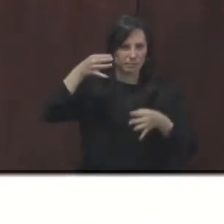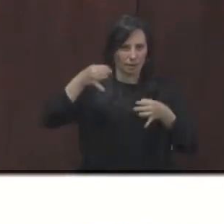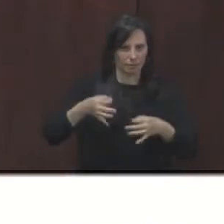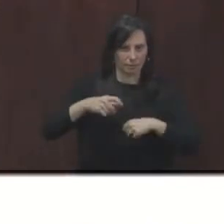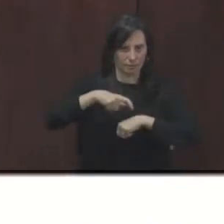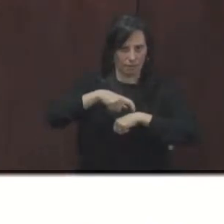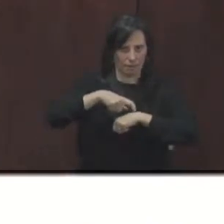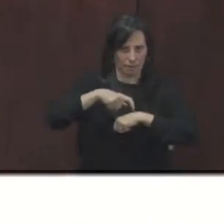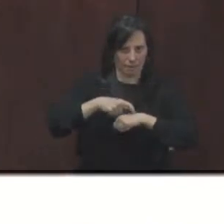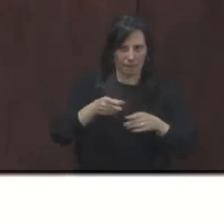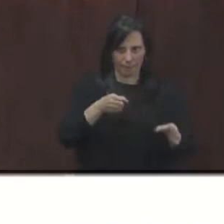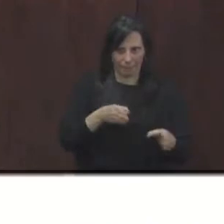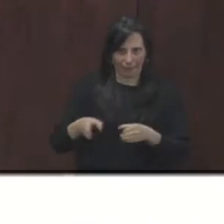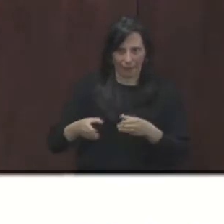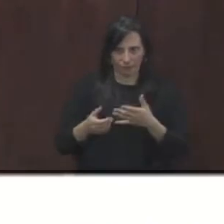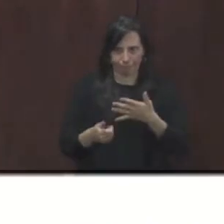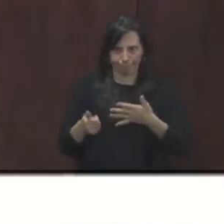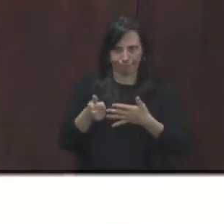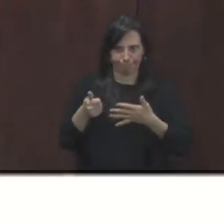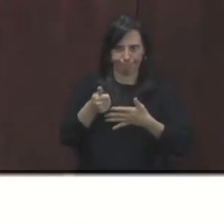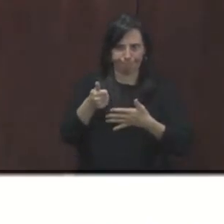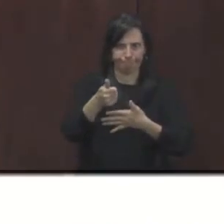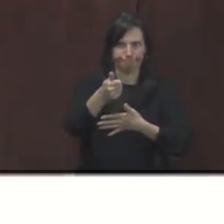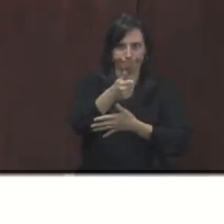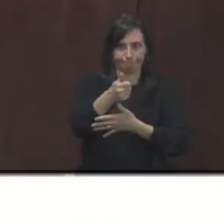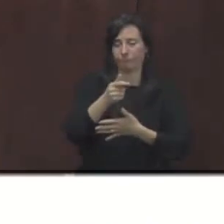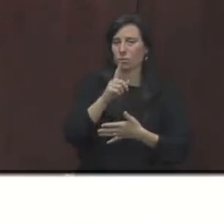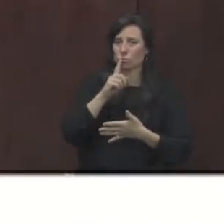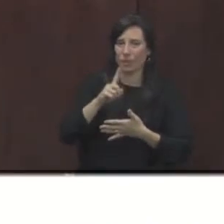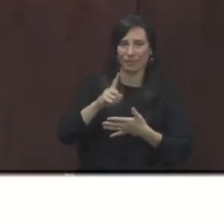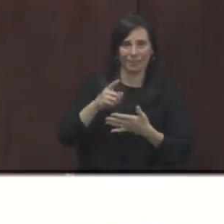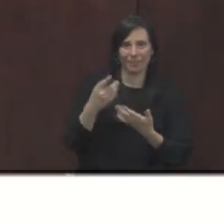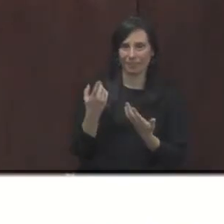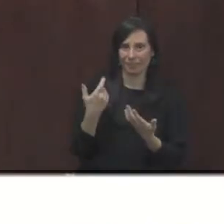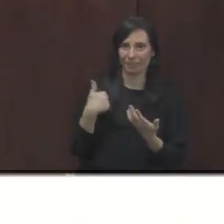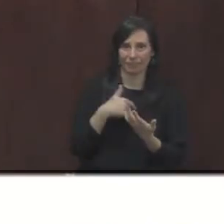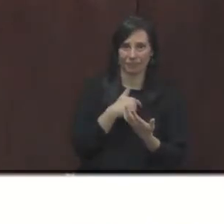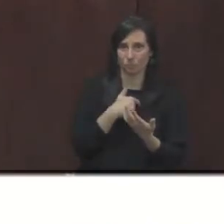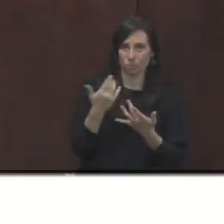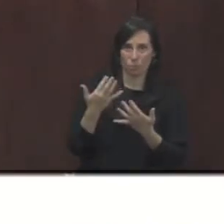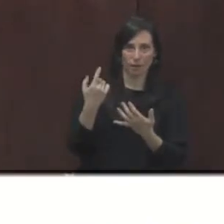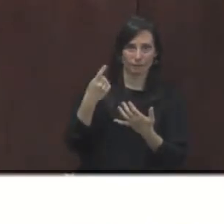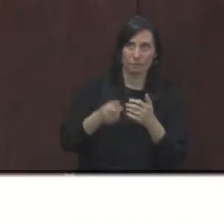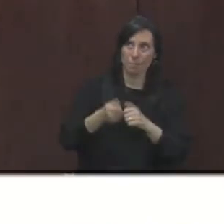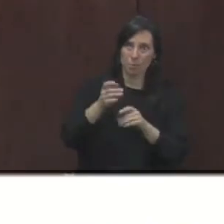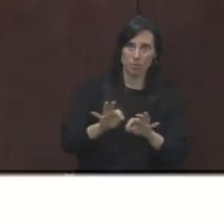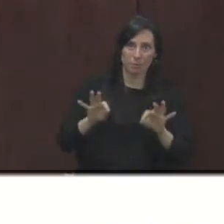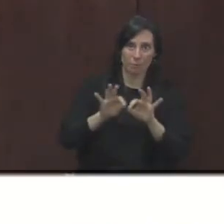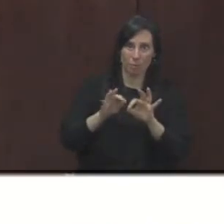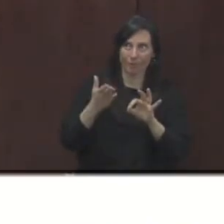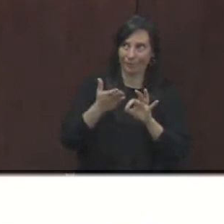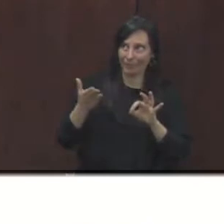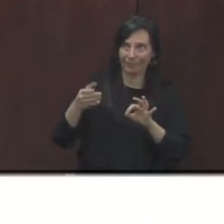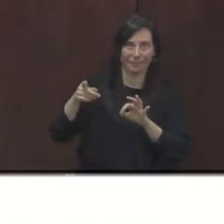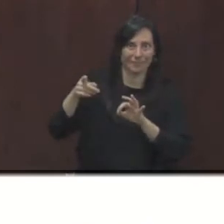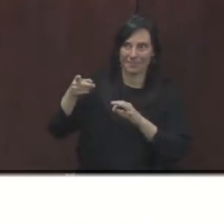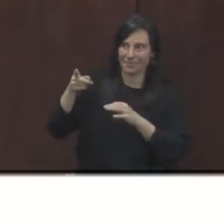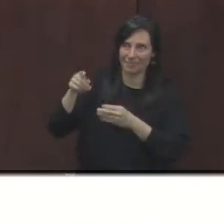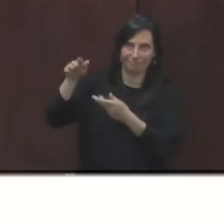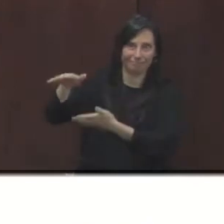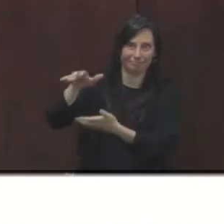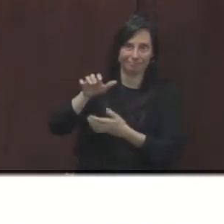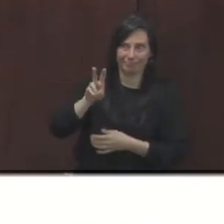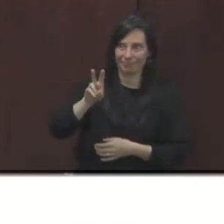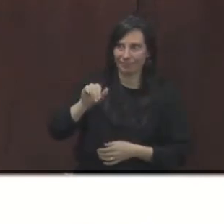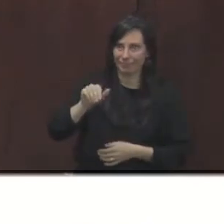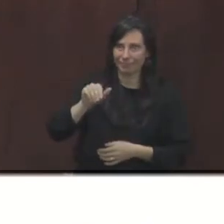the limiting factor on our throughput is the state allotment. So next week, we'll be able to burn through all the vaccines we have